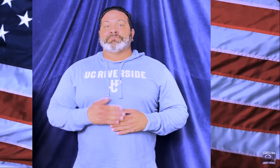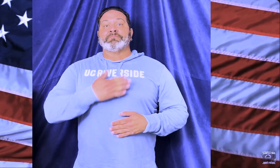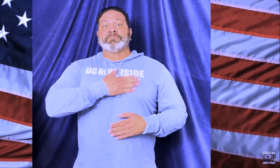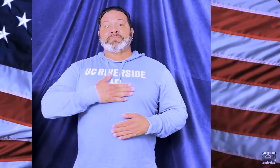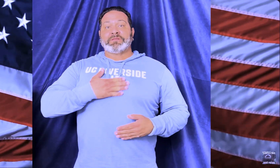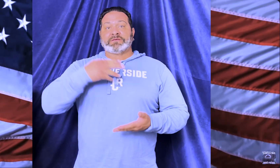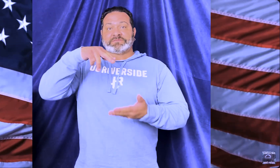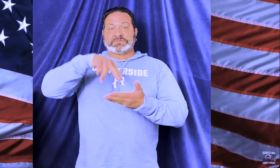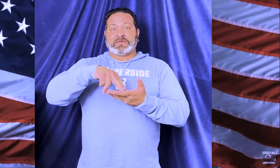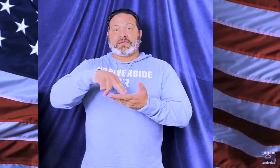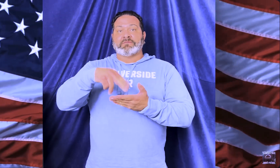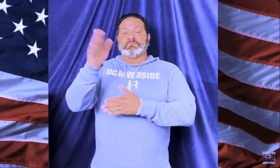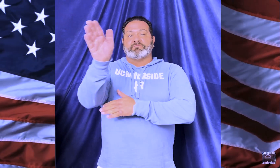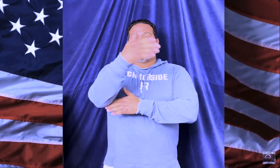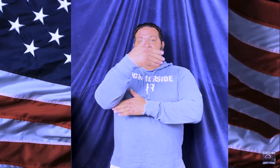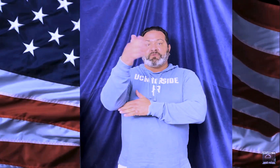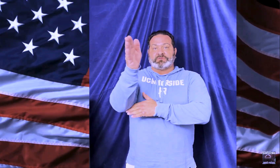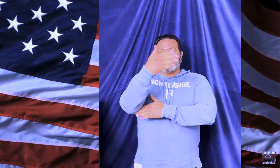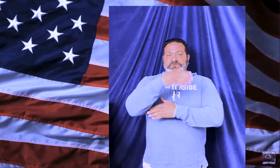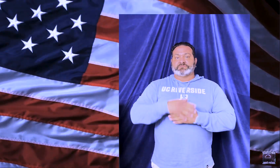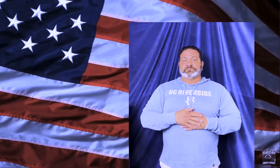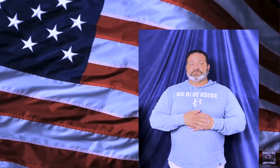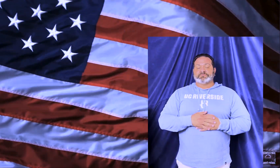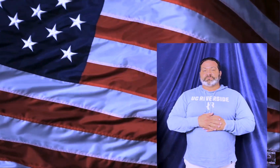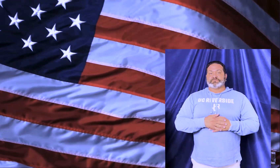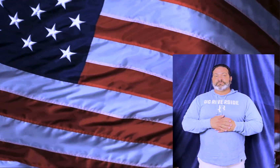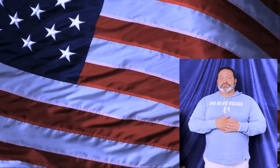Please stand for the Pledge of Allegiance.